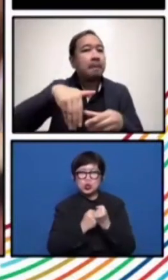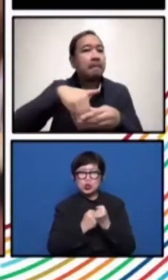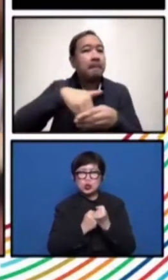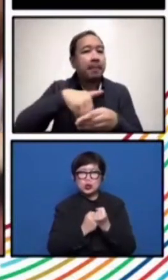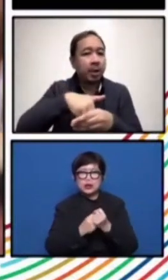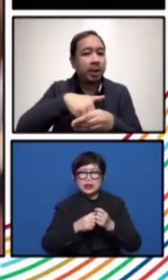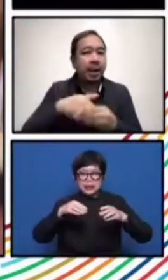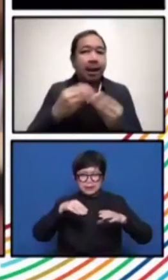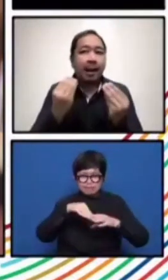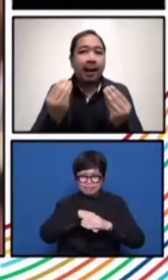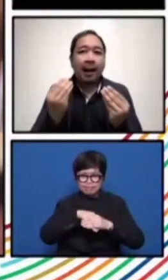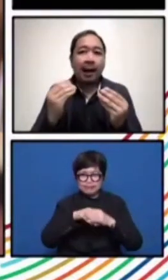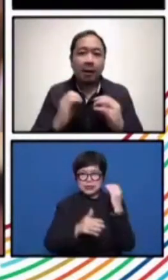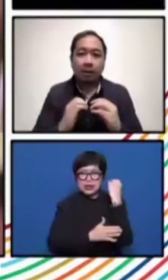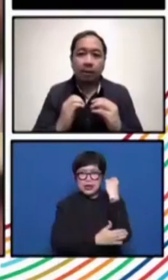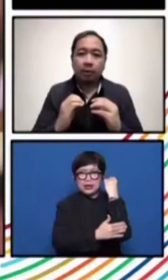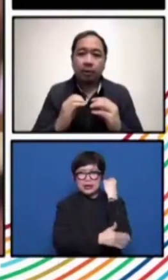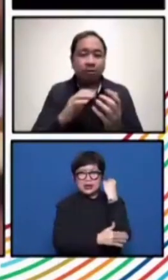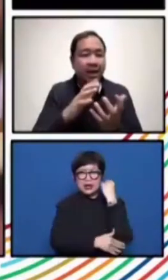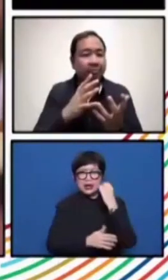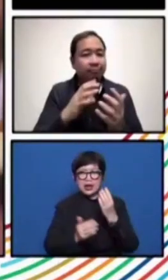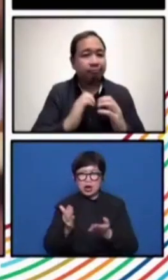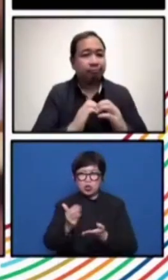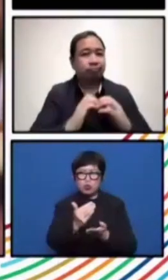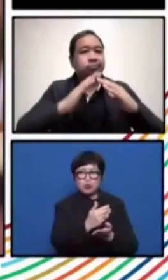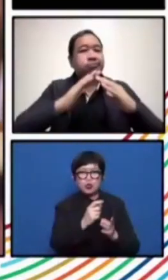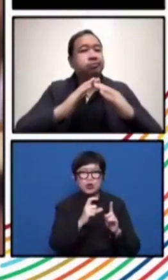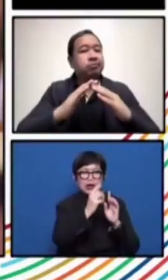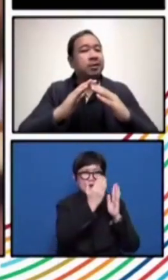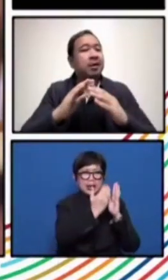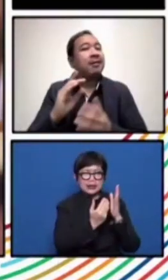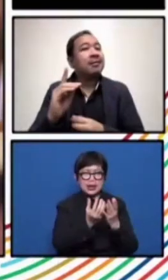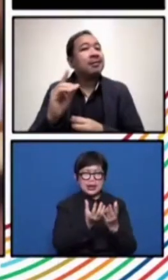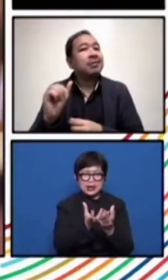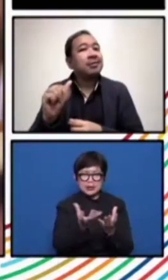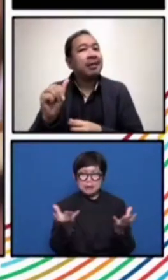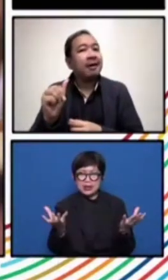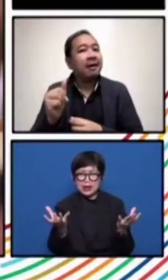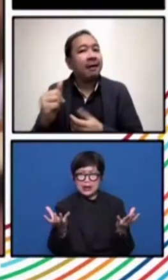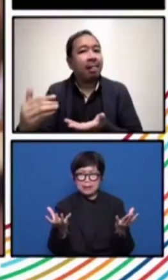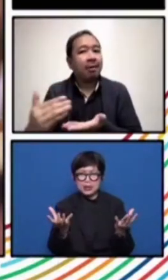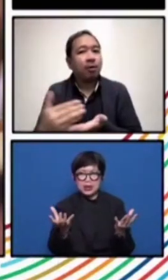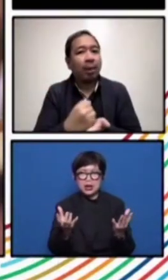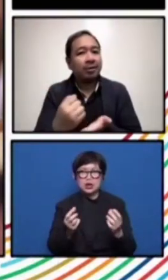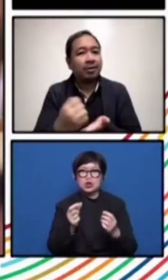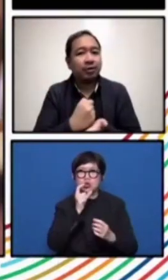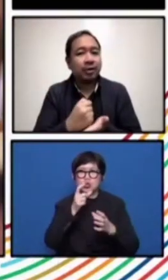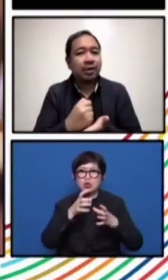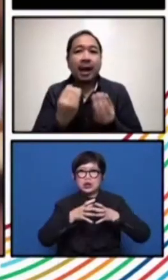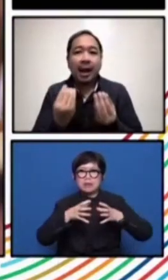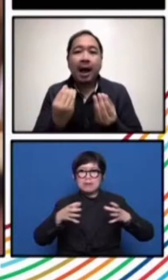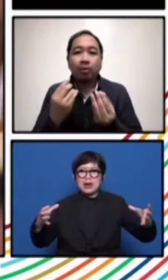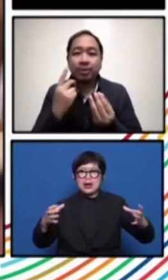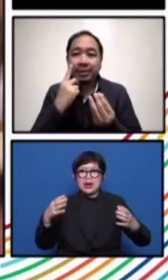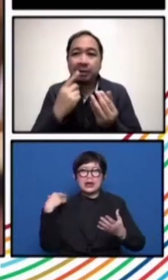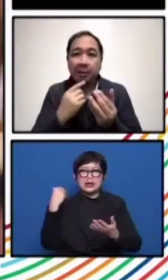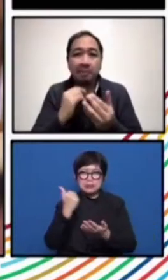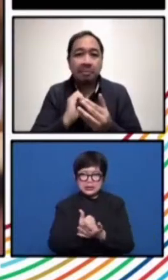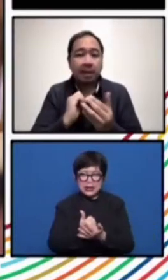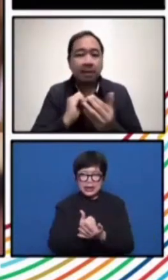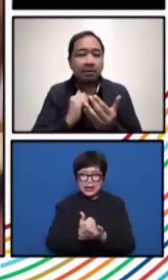disability disaggregated data collection to develop disability inclusive policies and Provisions